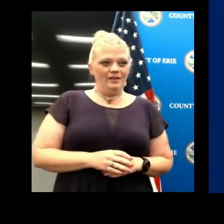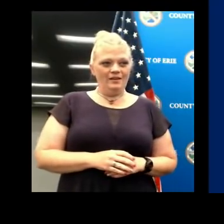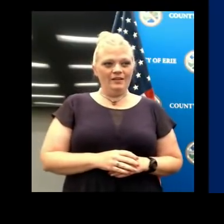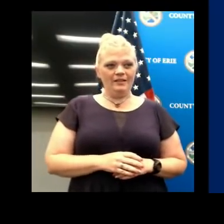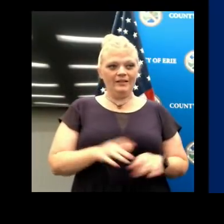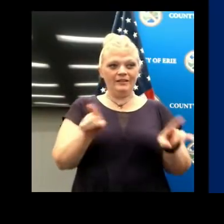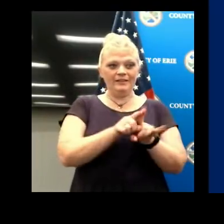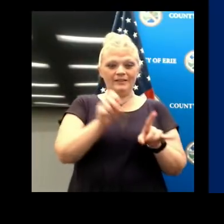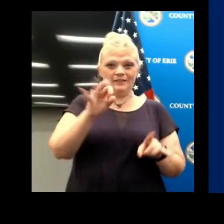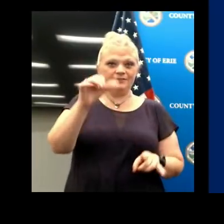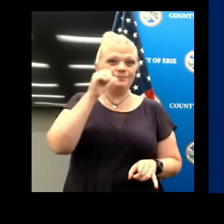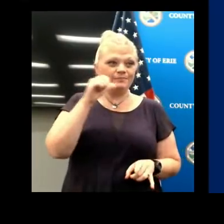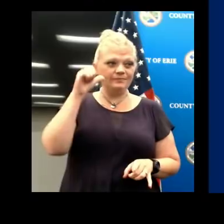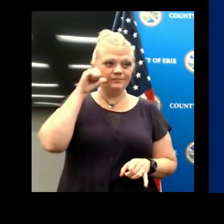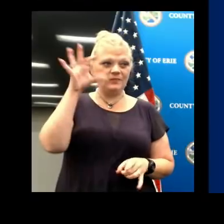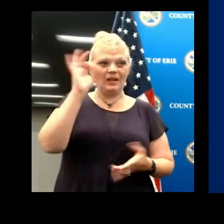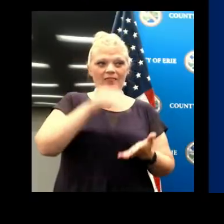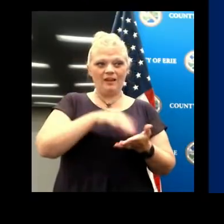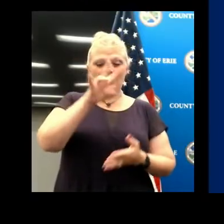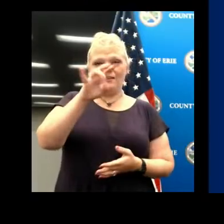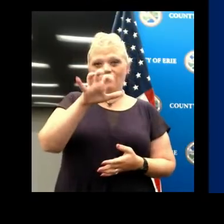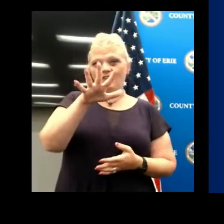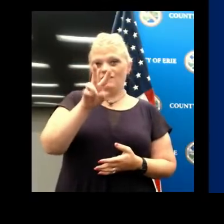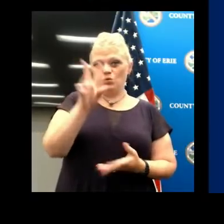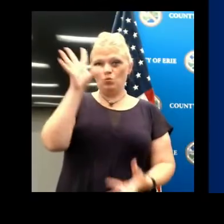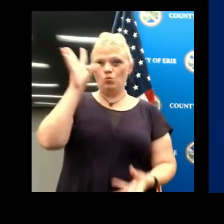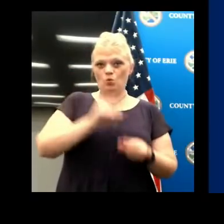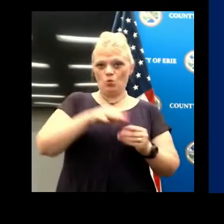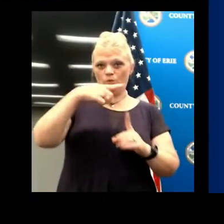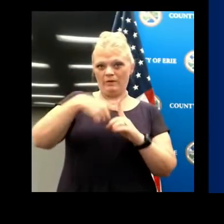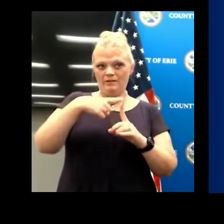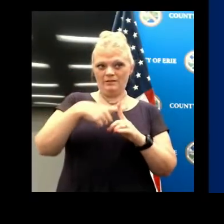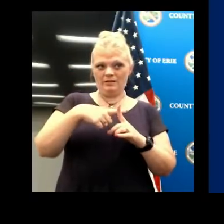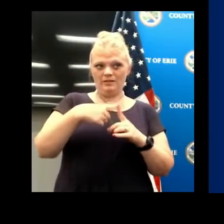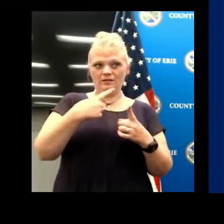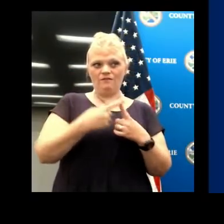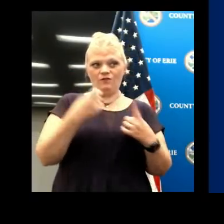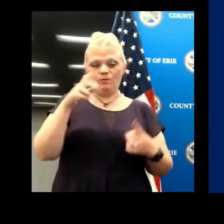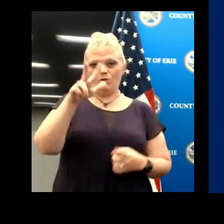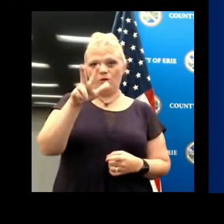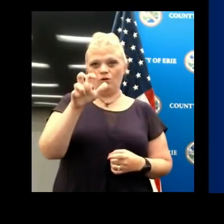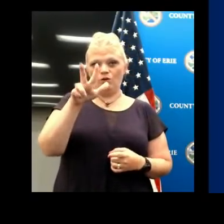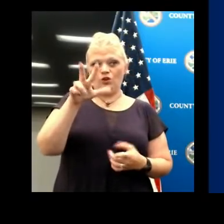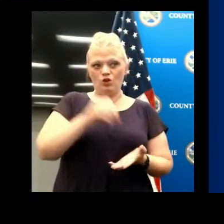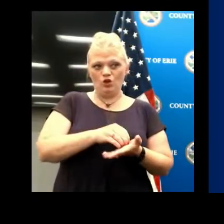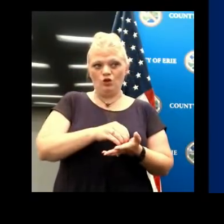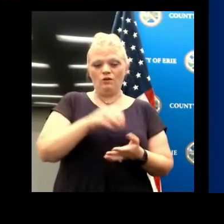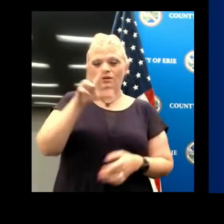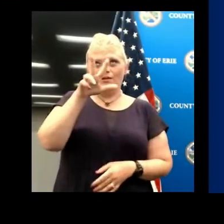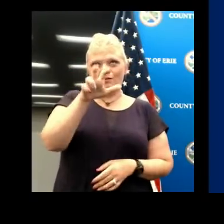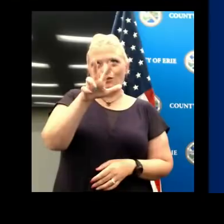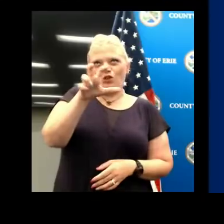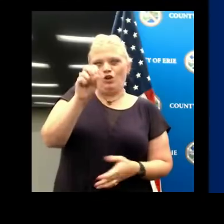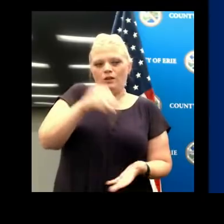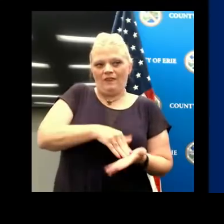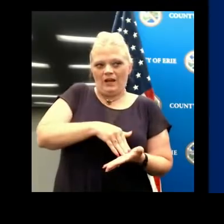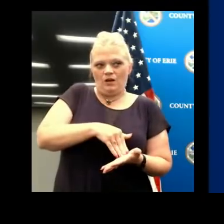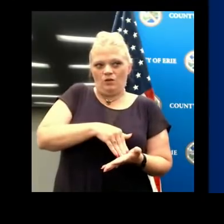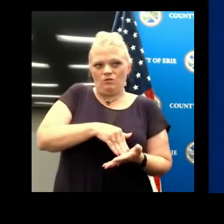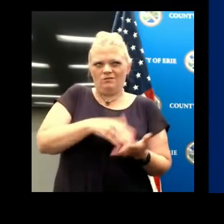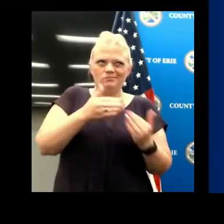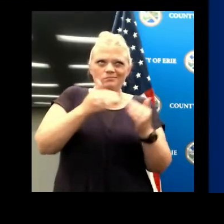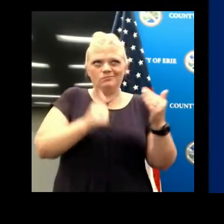as of yesterday, we're 9,752 total positive cases out of 330,000. Actually, a little less